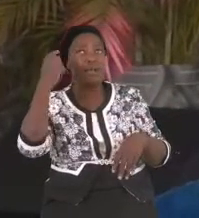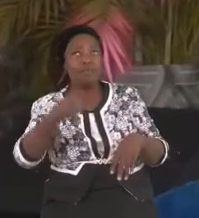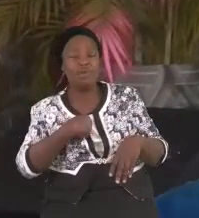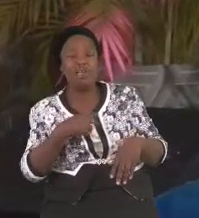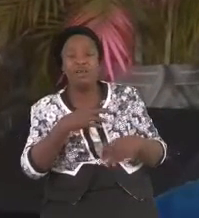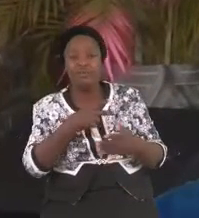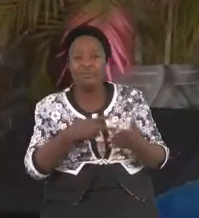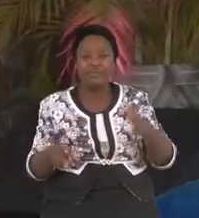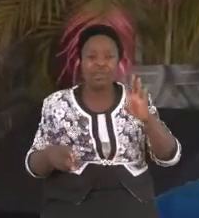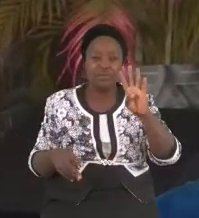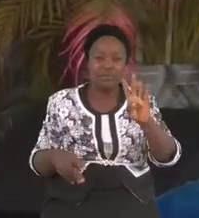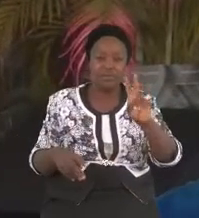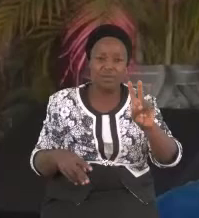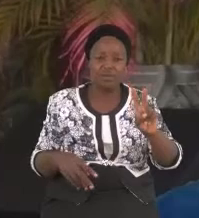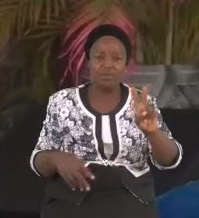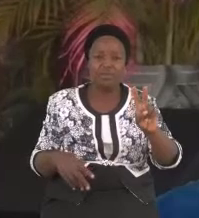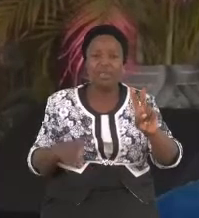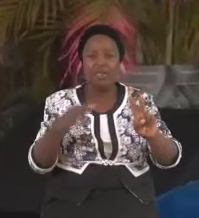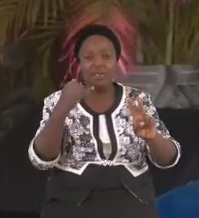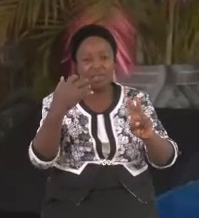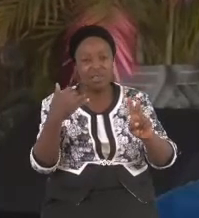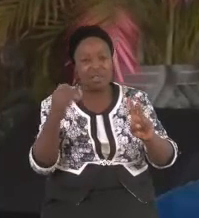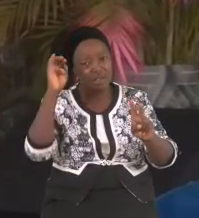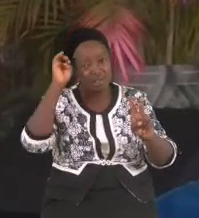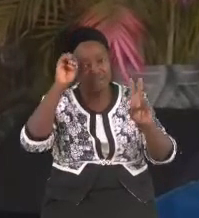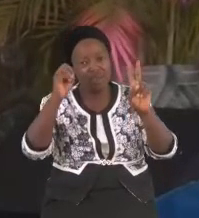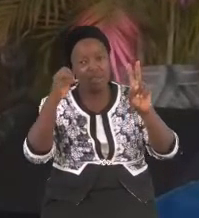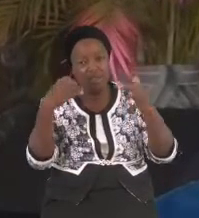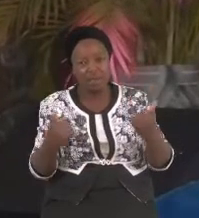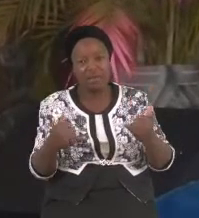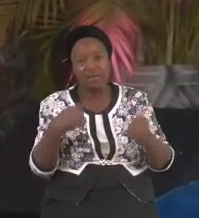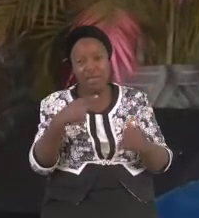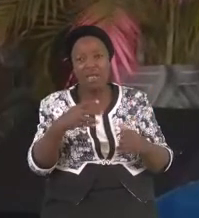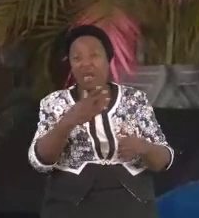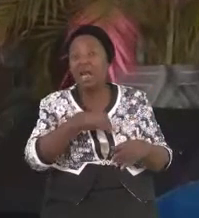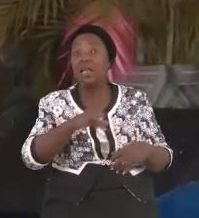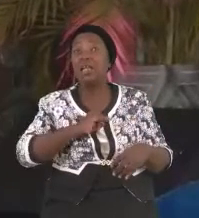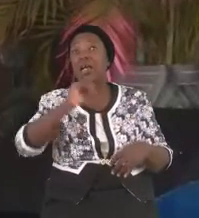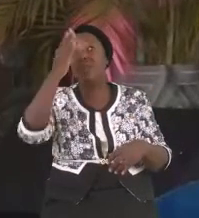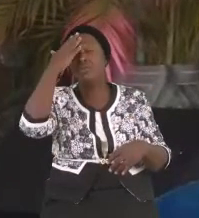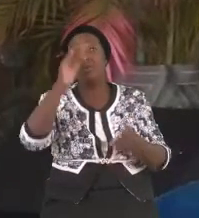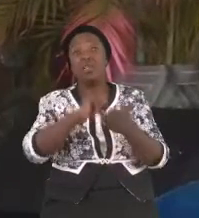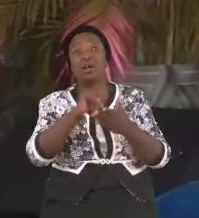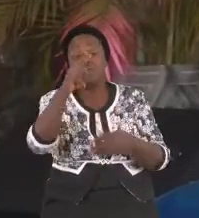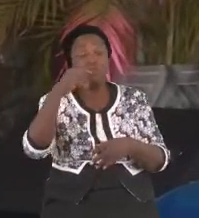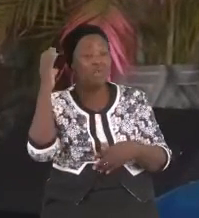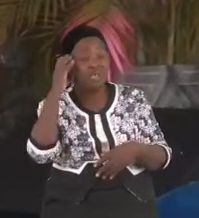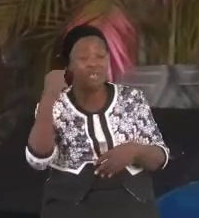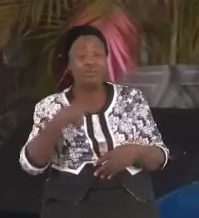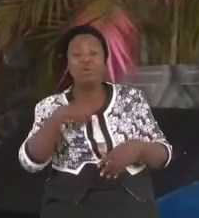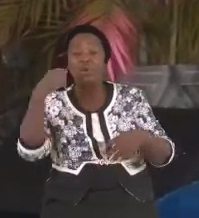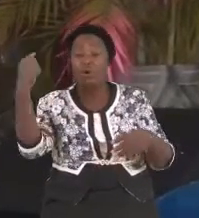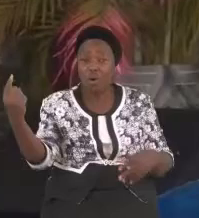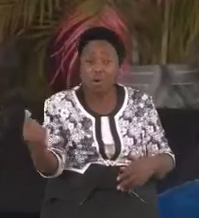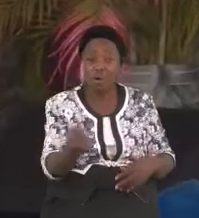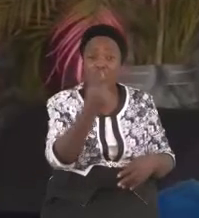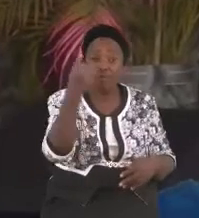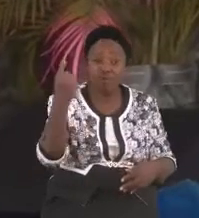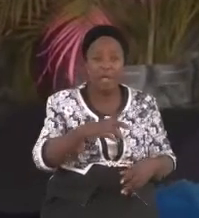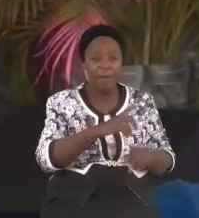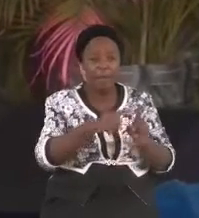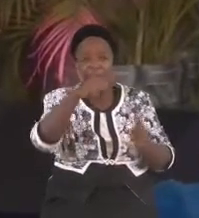42 it now and i knew that doubt here is me always but because of the